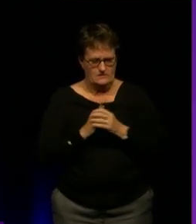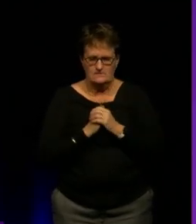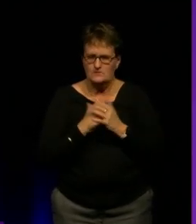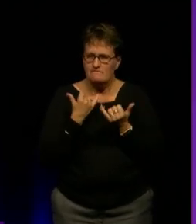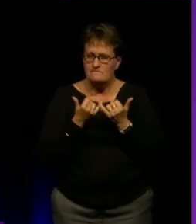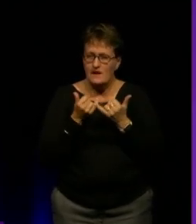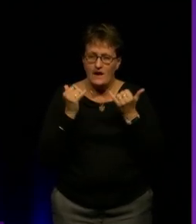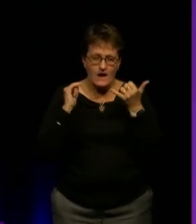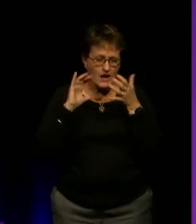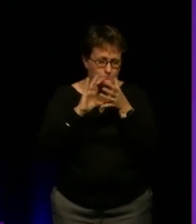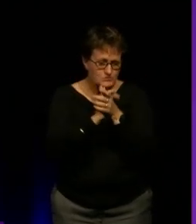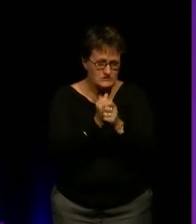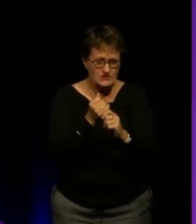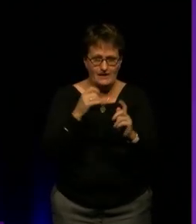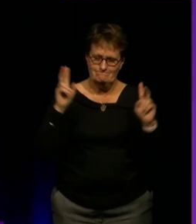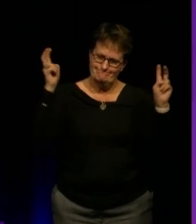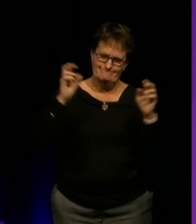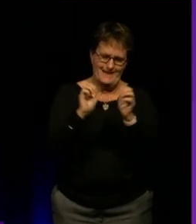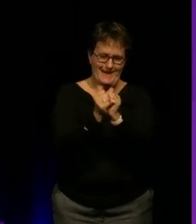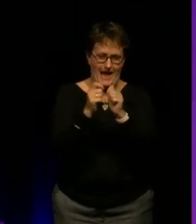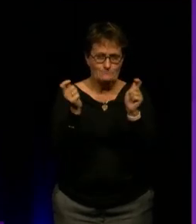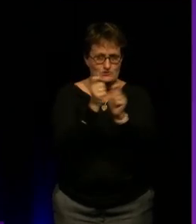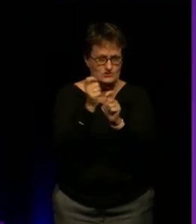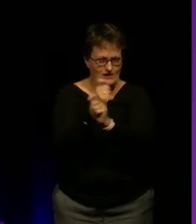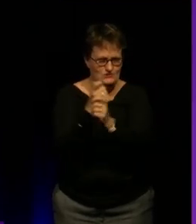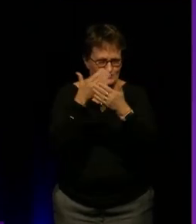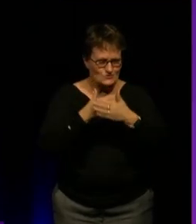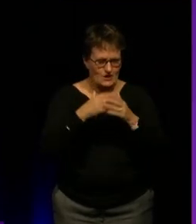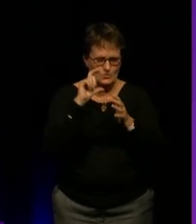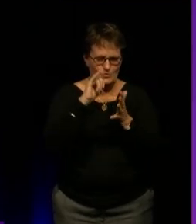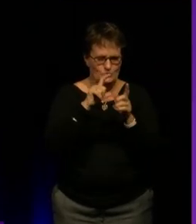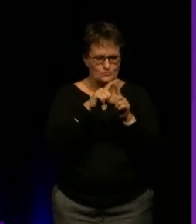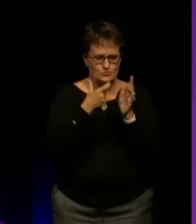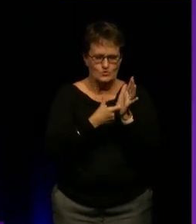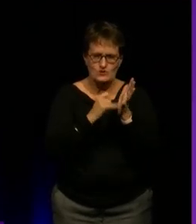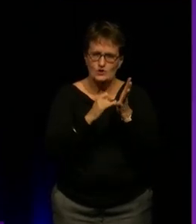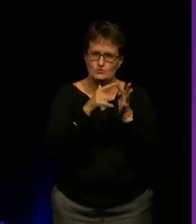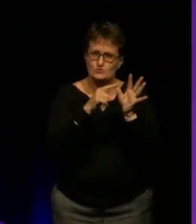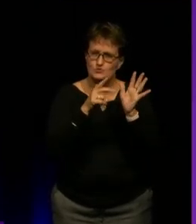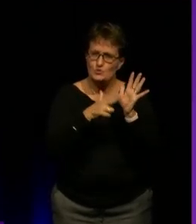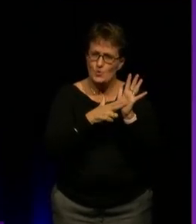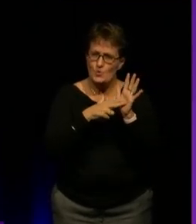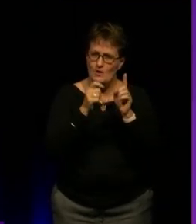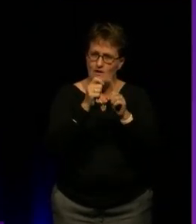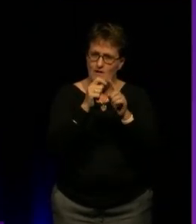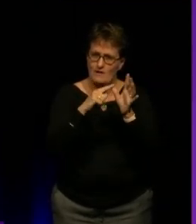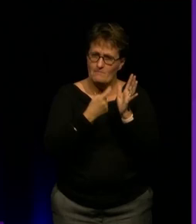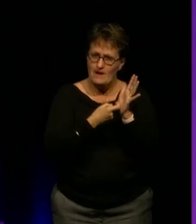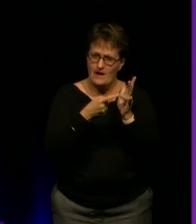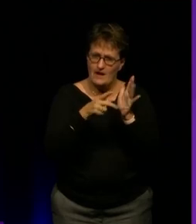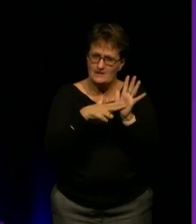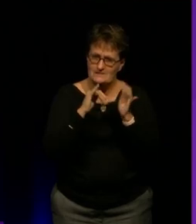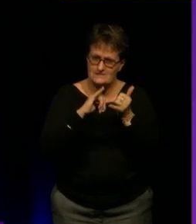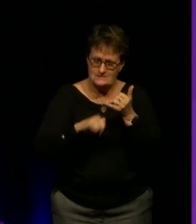welcome our game changer for tonight, Dr. Sean Parsons. A clinically trained business leader, he has led the development